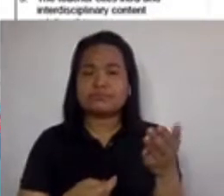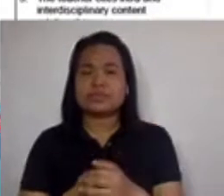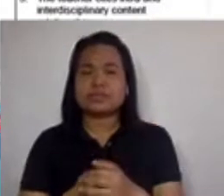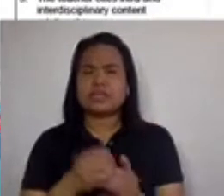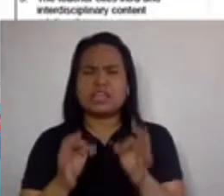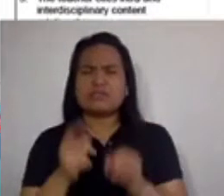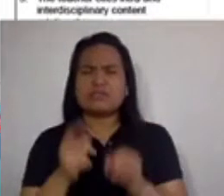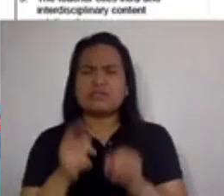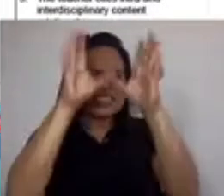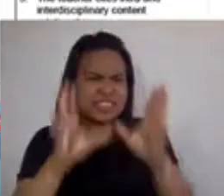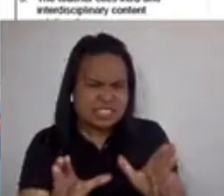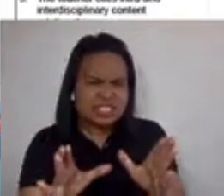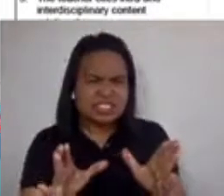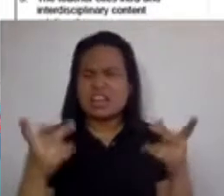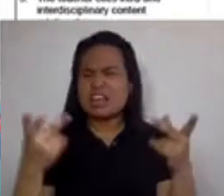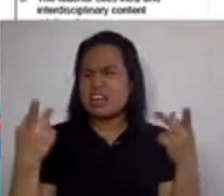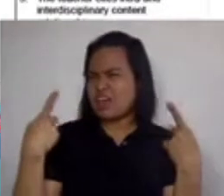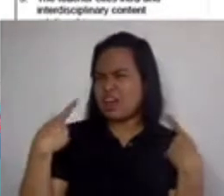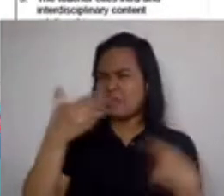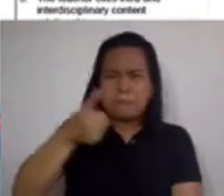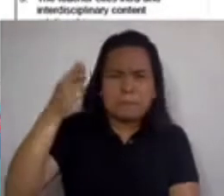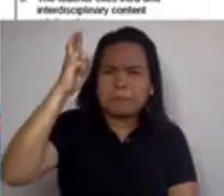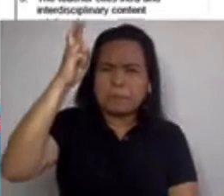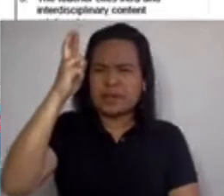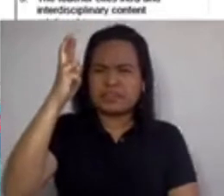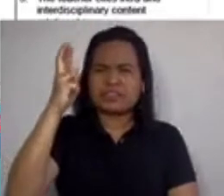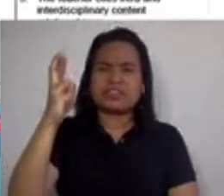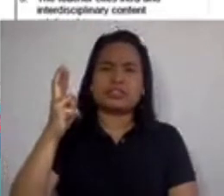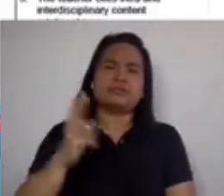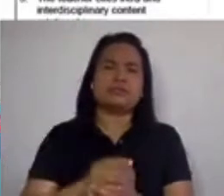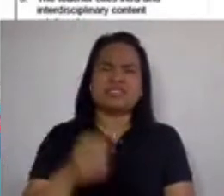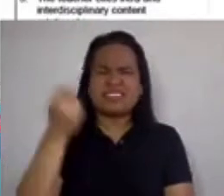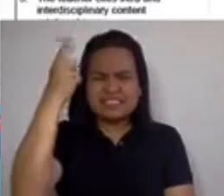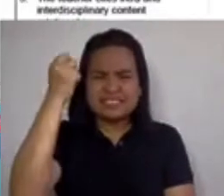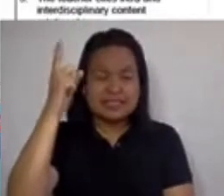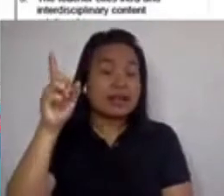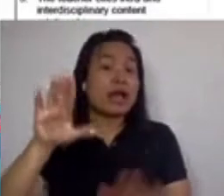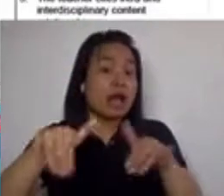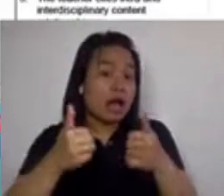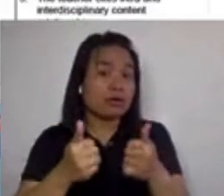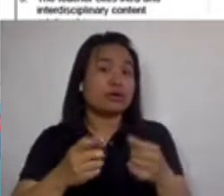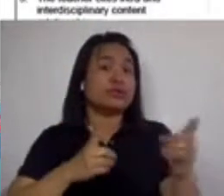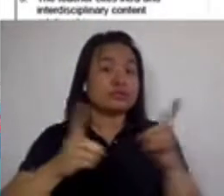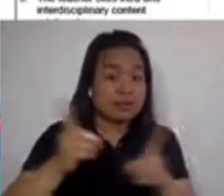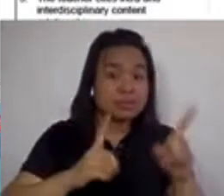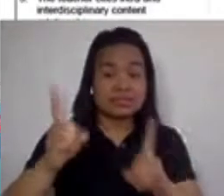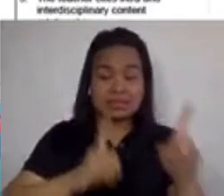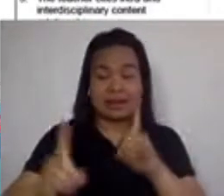have a better understanding on how to demonstrate an outstanding performance, or how to